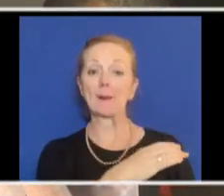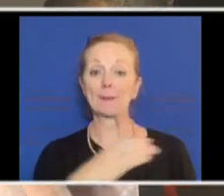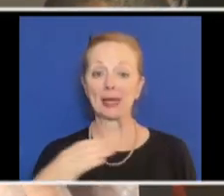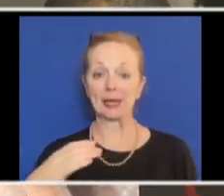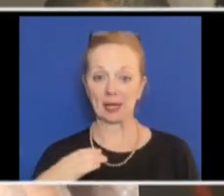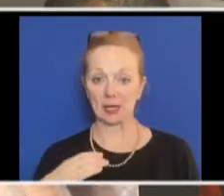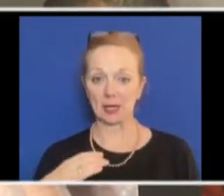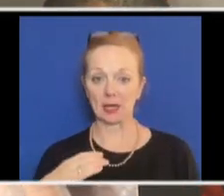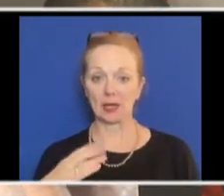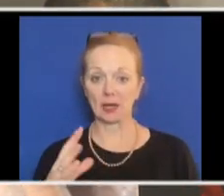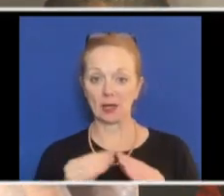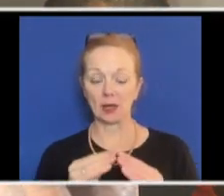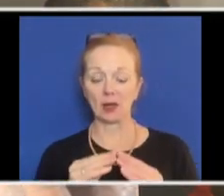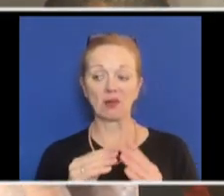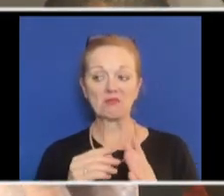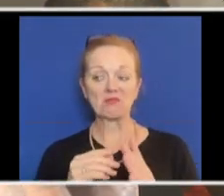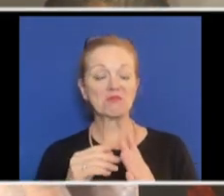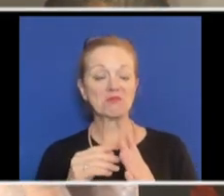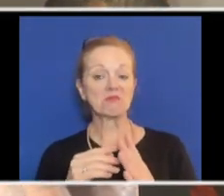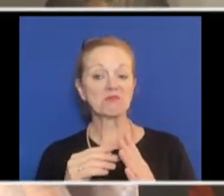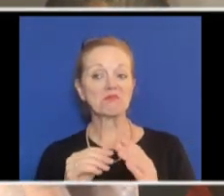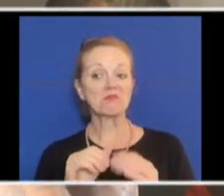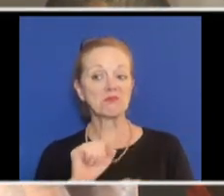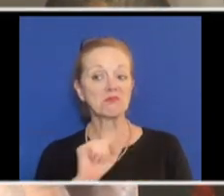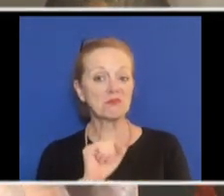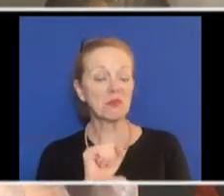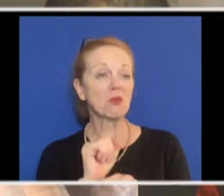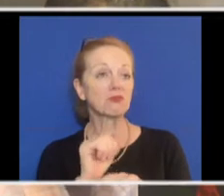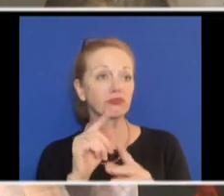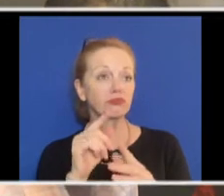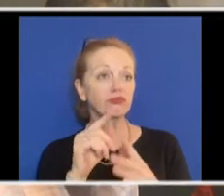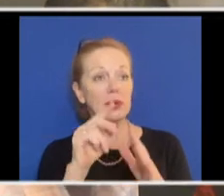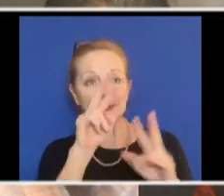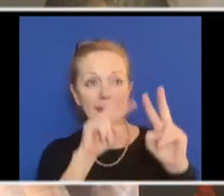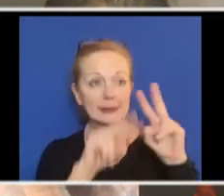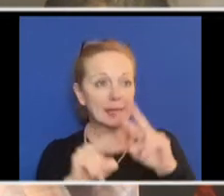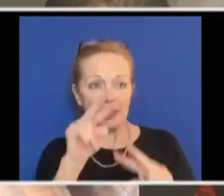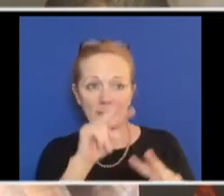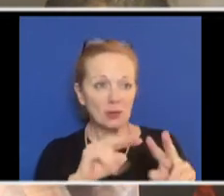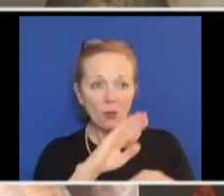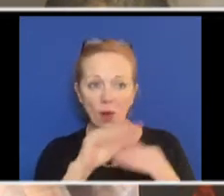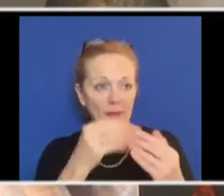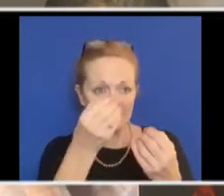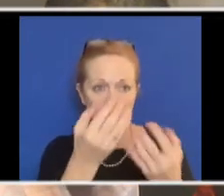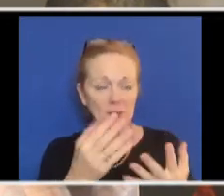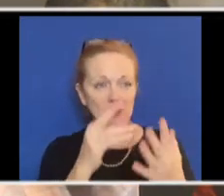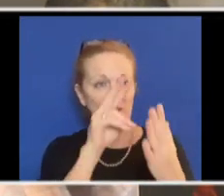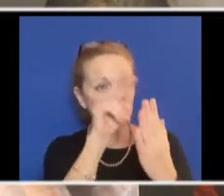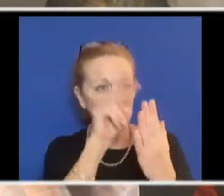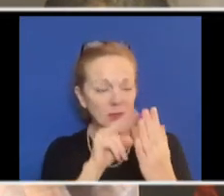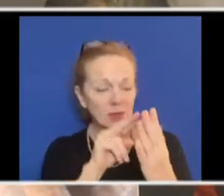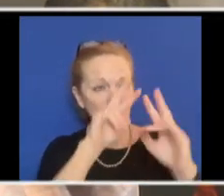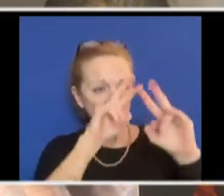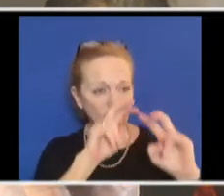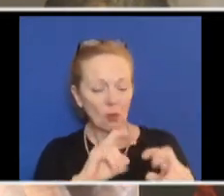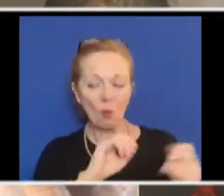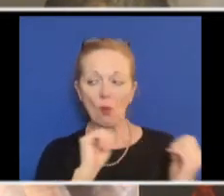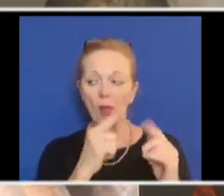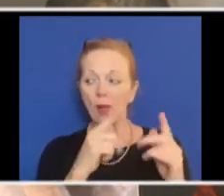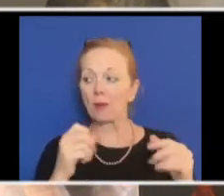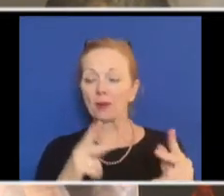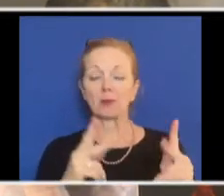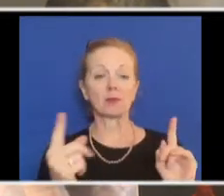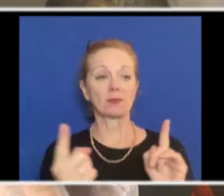examined all of the uh information that was in front of us we all had an opportunity to meet with the